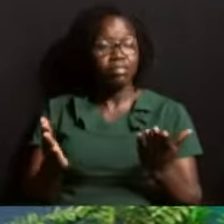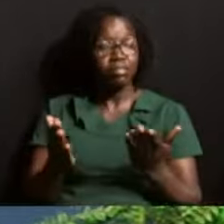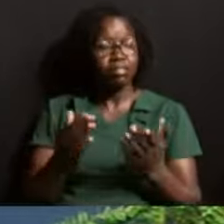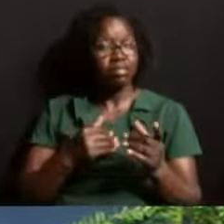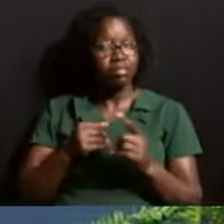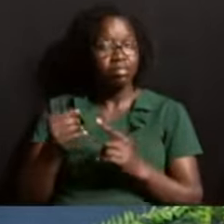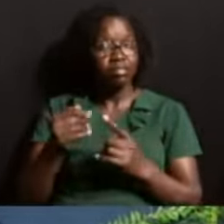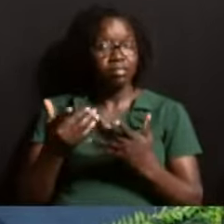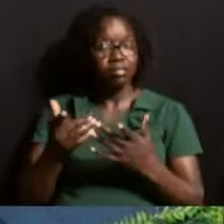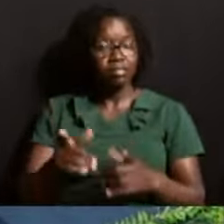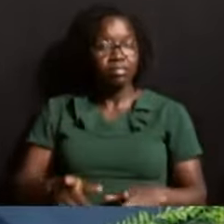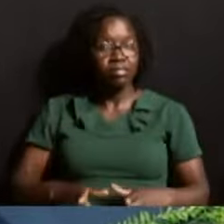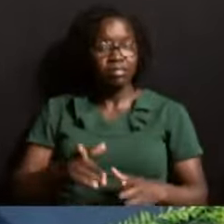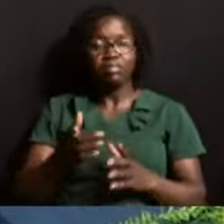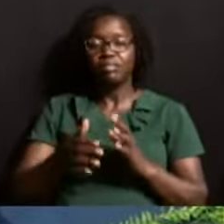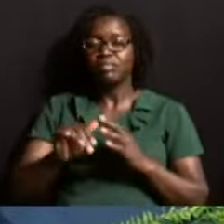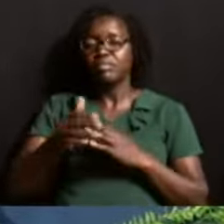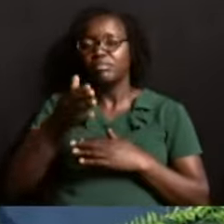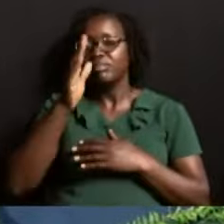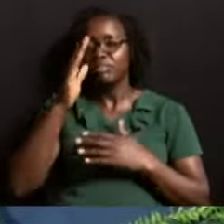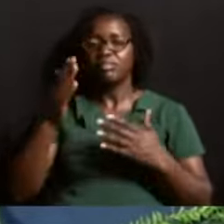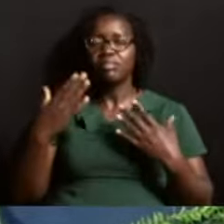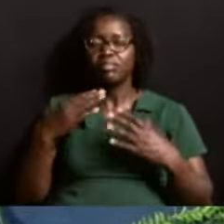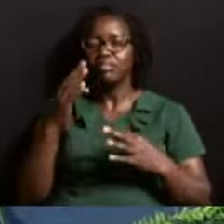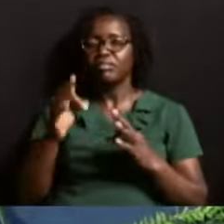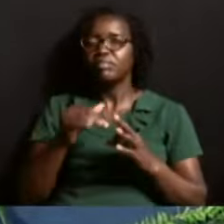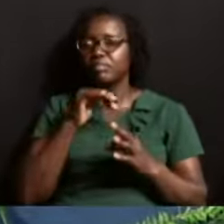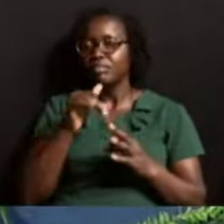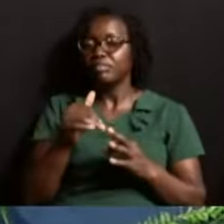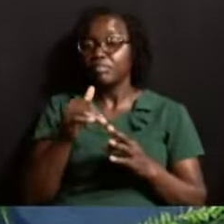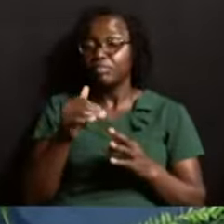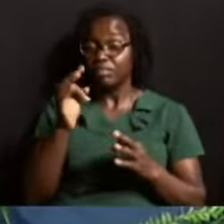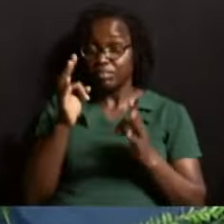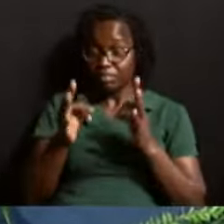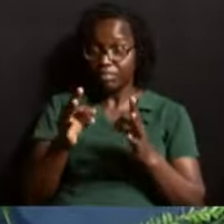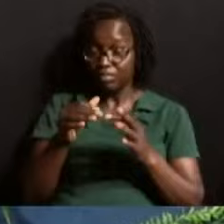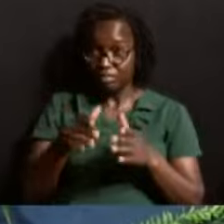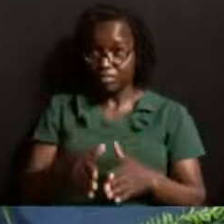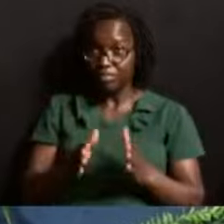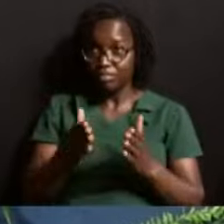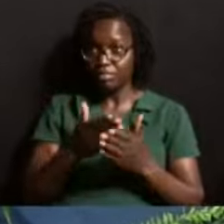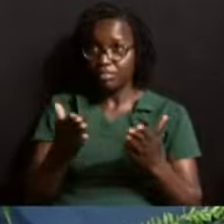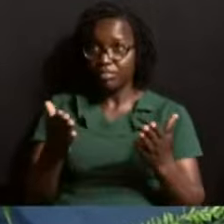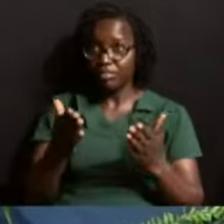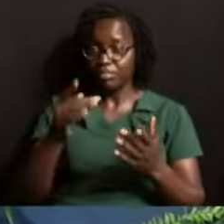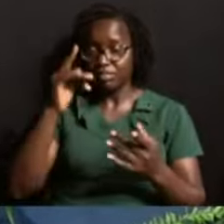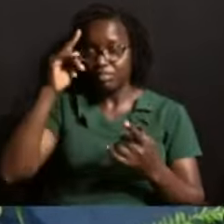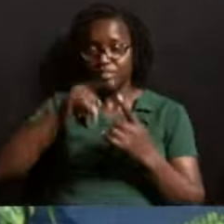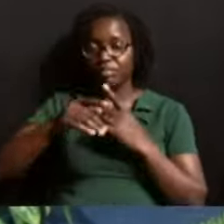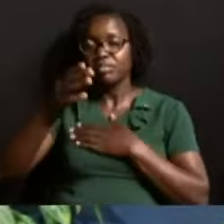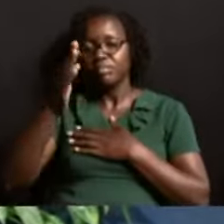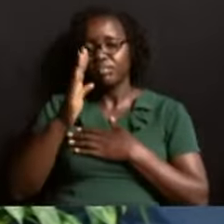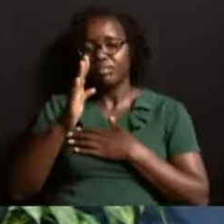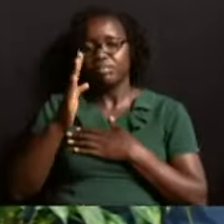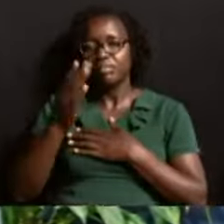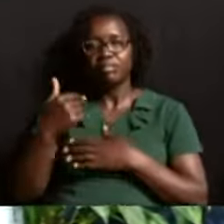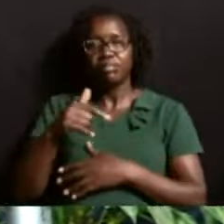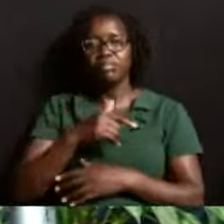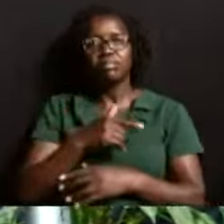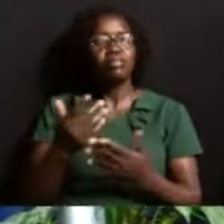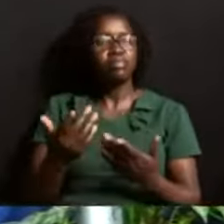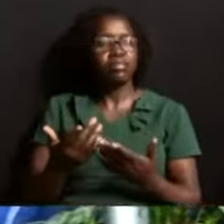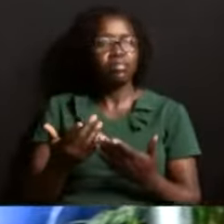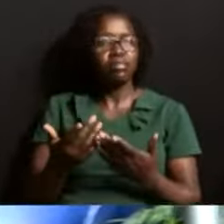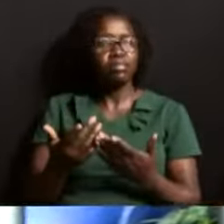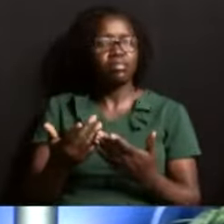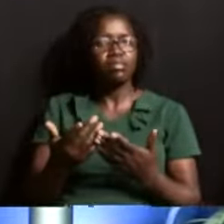life as God's people if we are not listening carefully to the intentions of God for our lives. If you